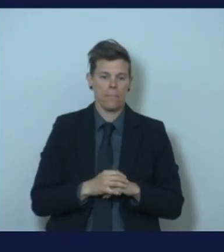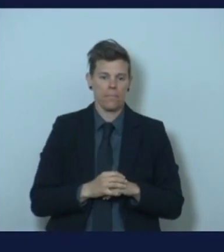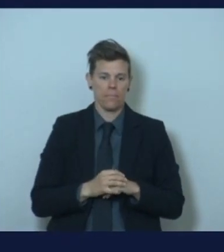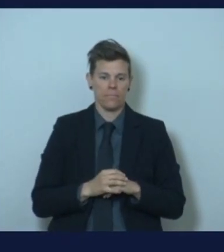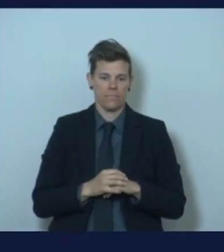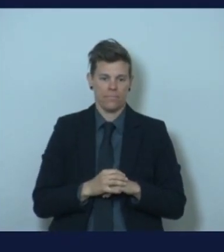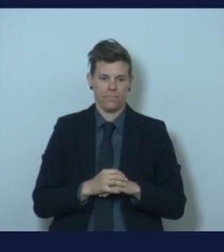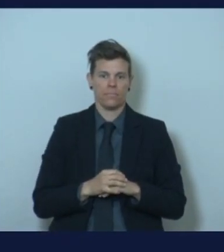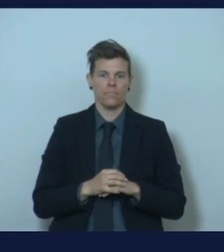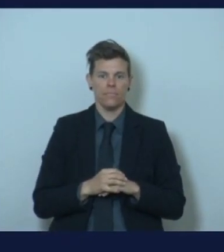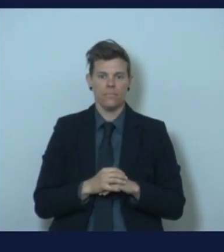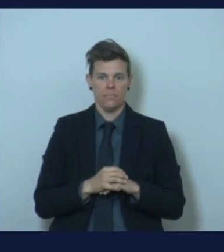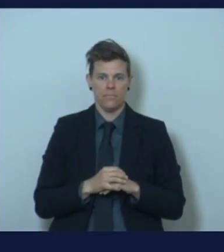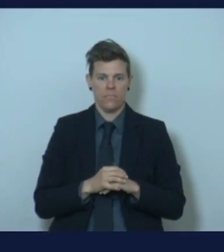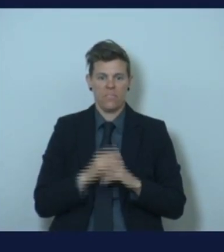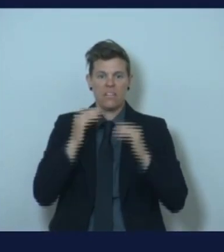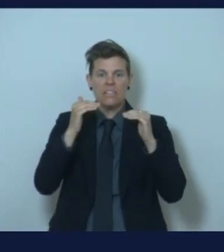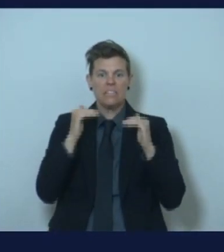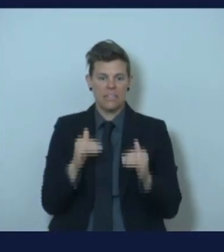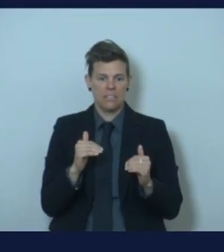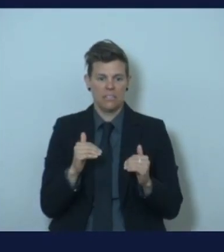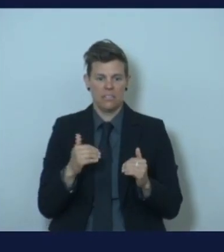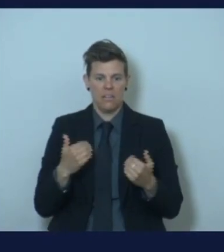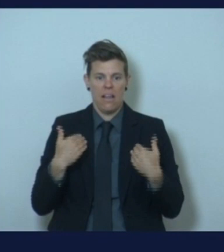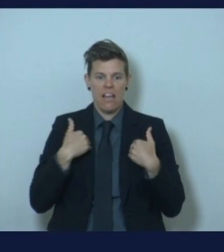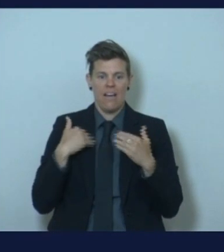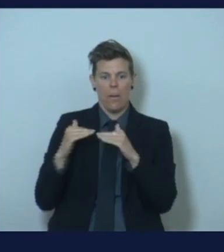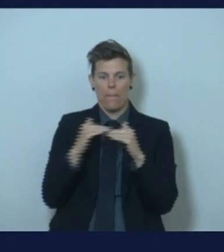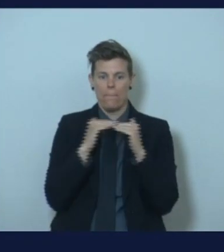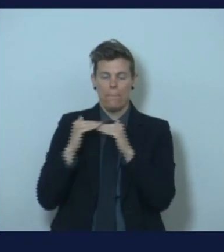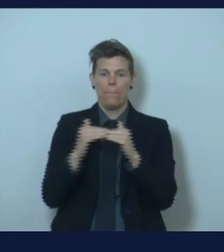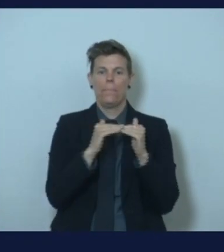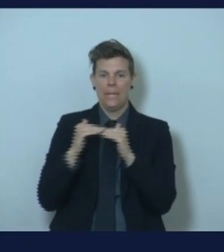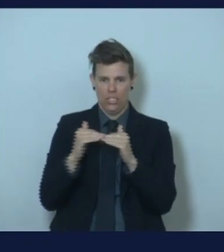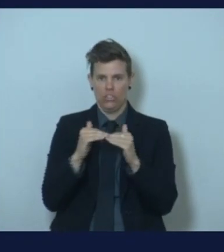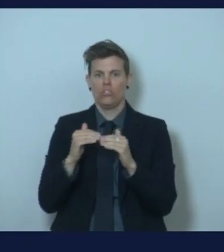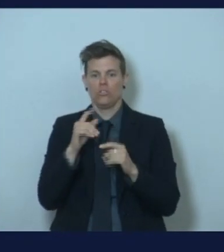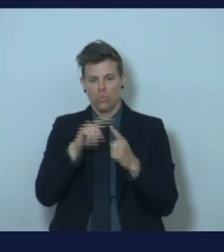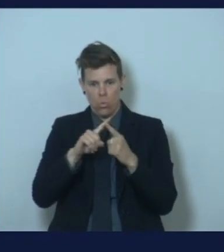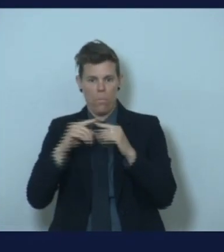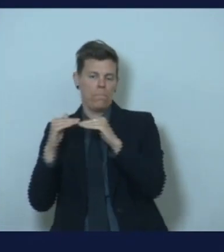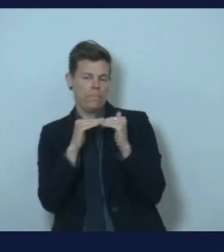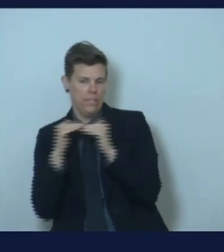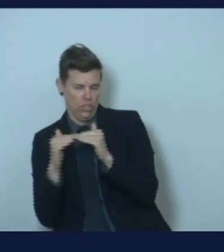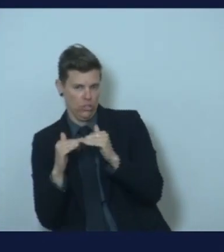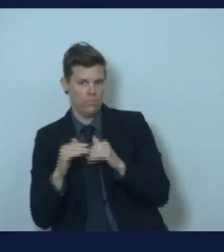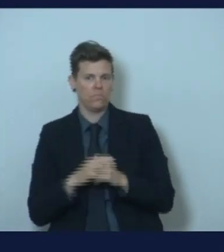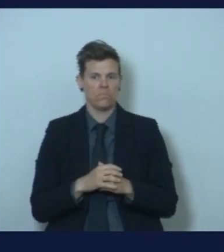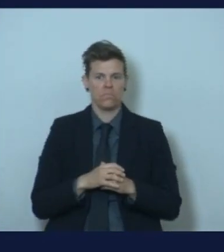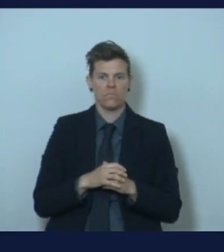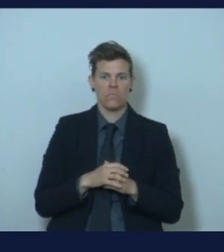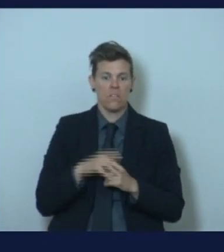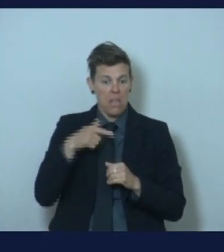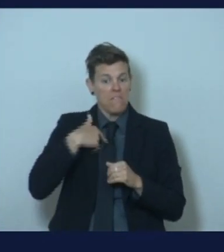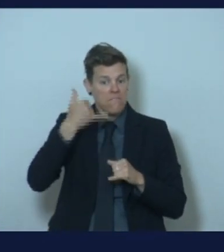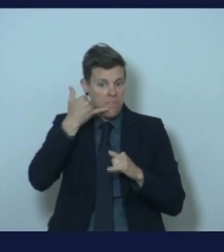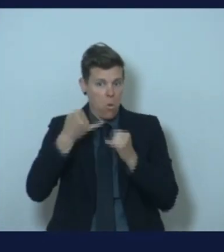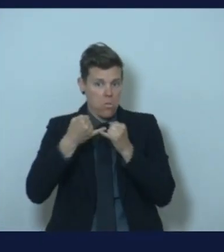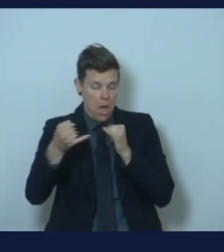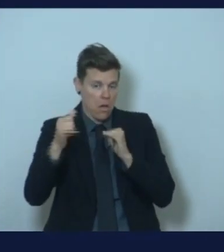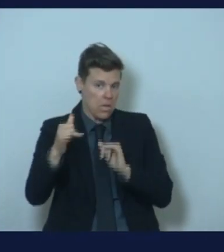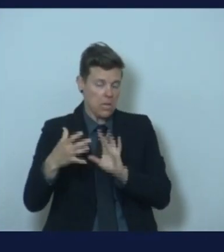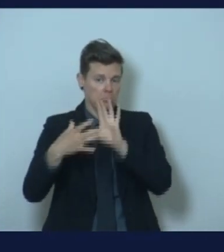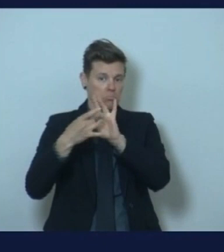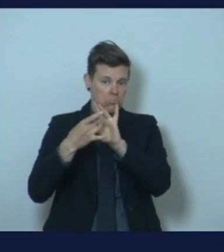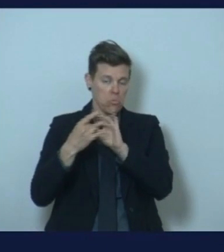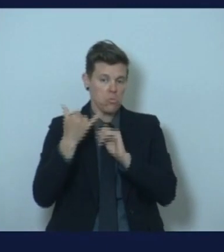855-507-5509. And then we have a peer-to-peer warm line. All right, this is assistance and an understanding ear to